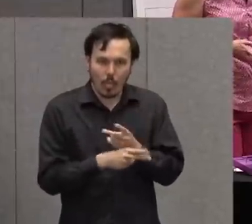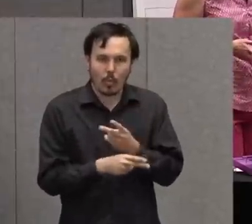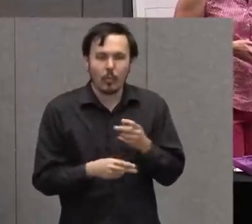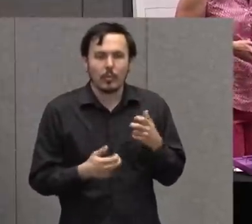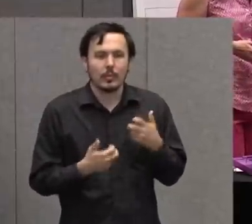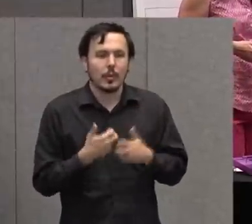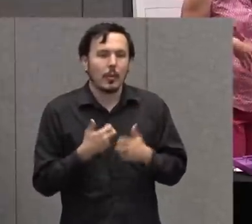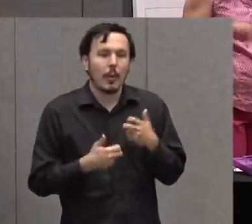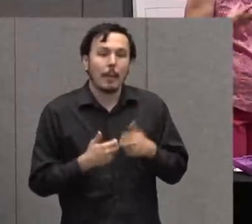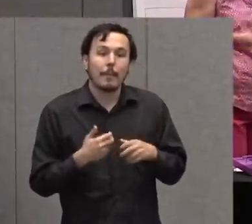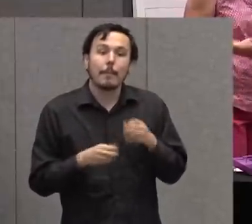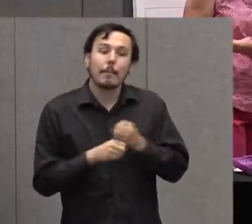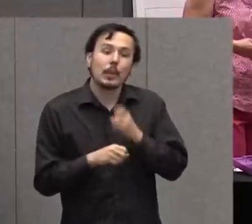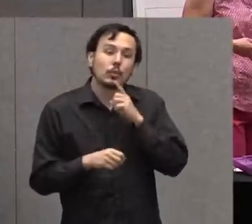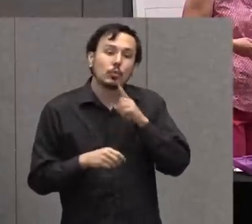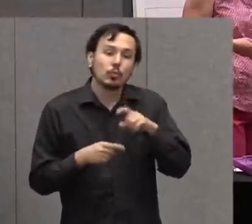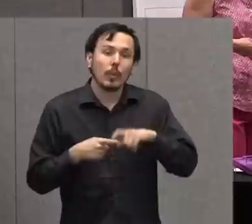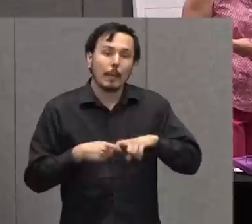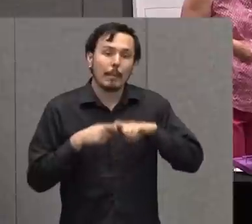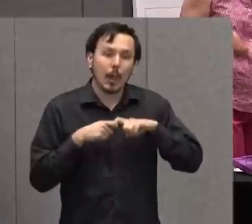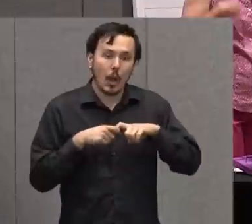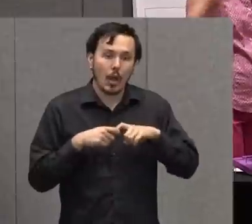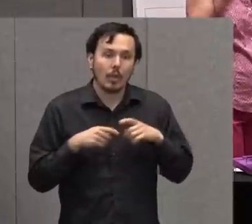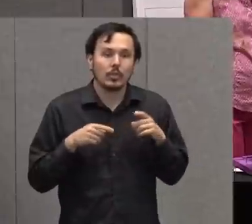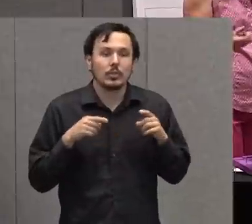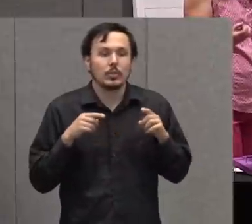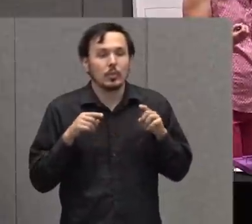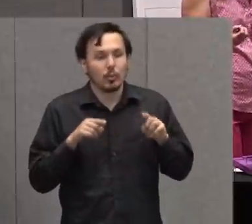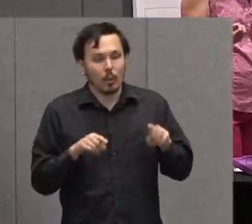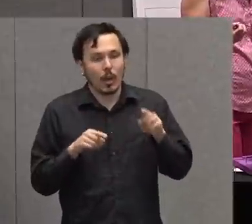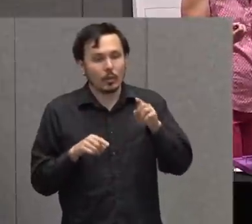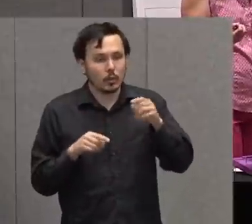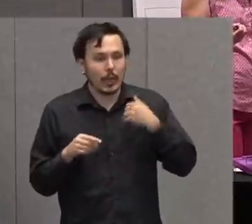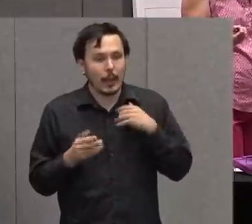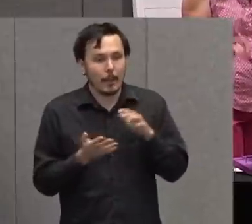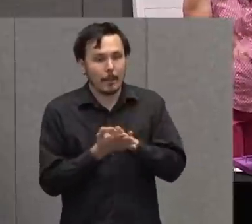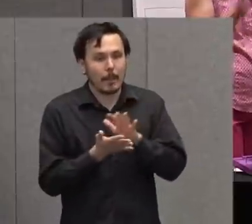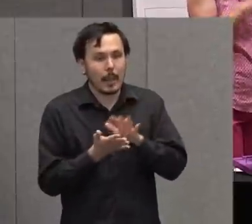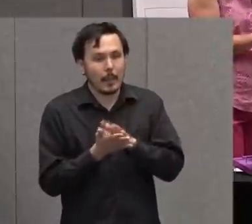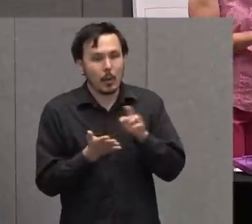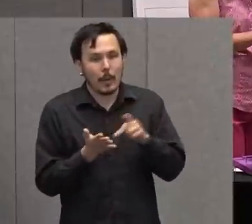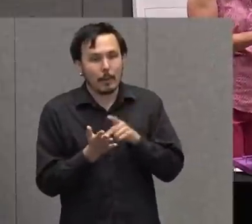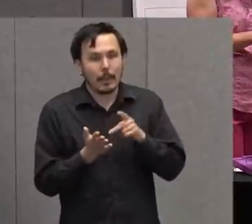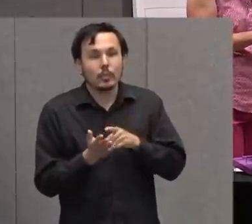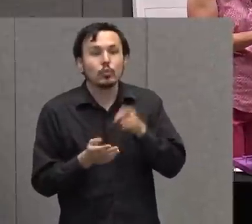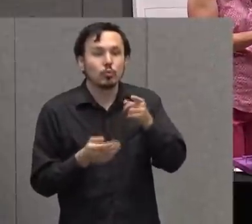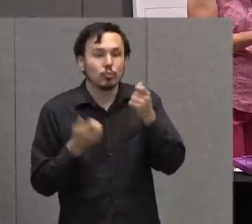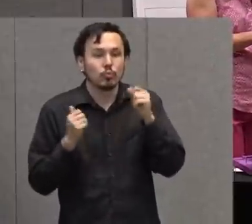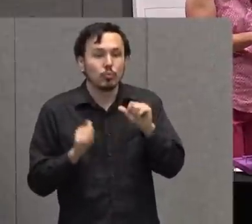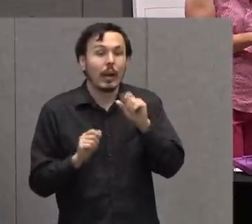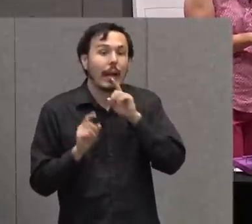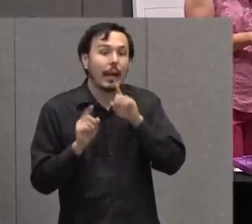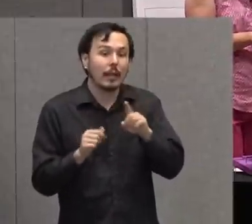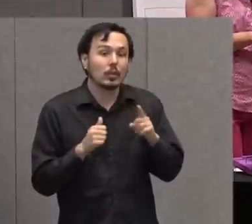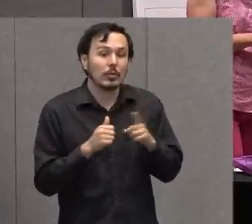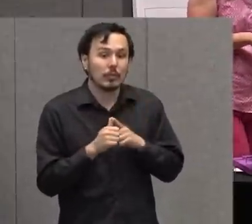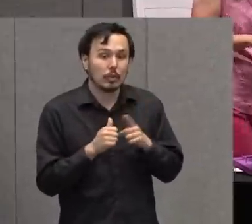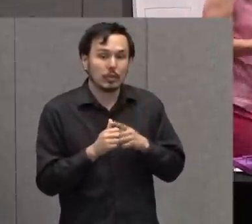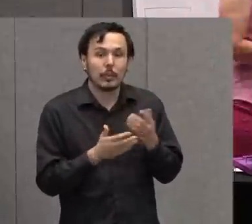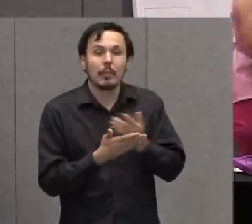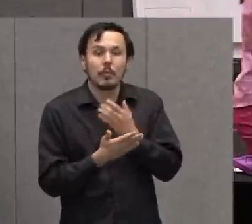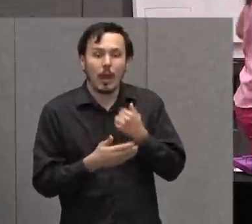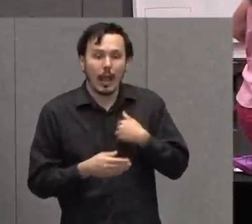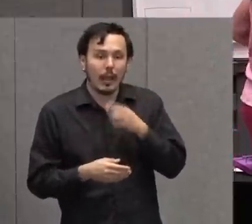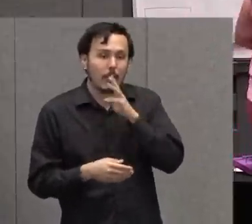just have a paper and pencil when we start working through the problem, so that you have a chance to answer that before we go over it together. All right, let's get